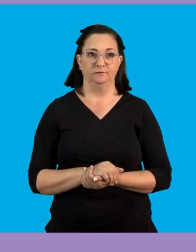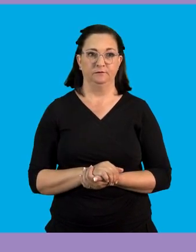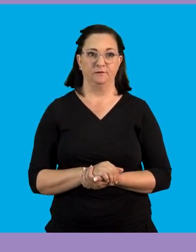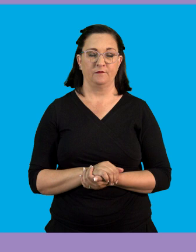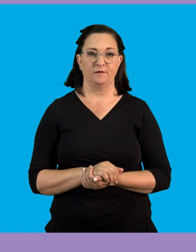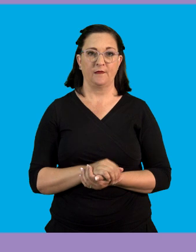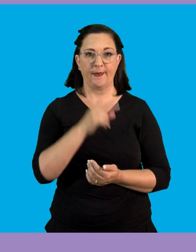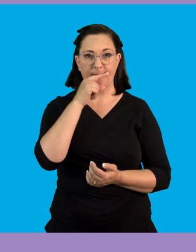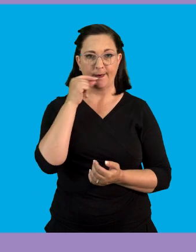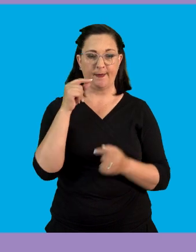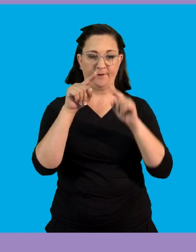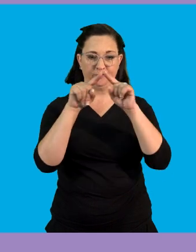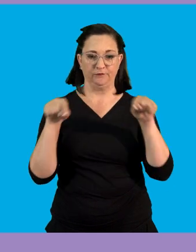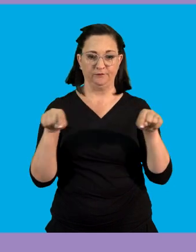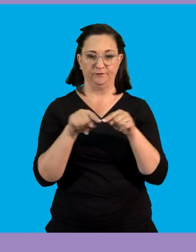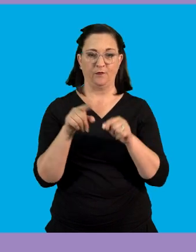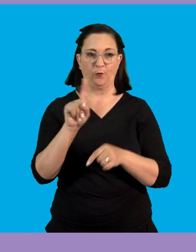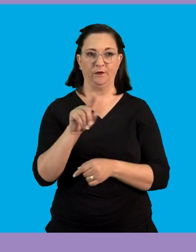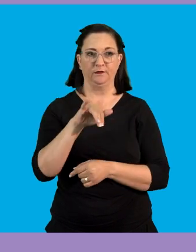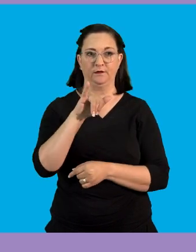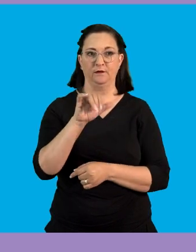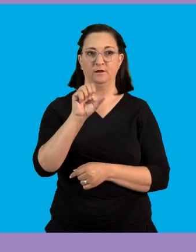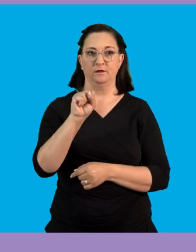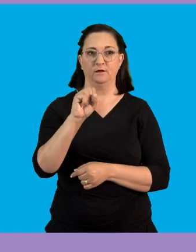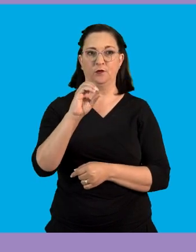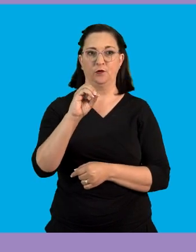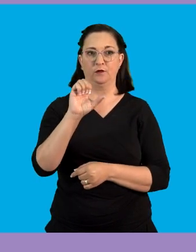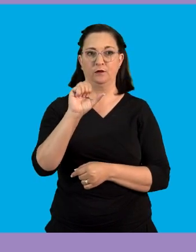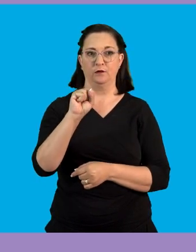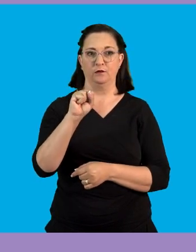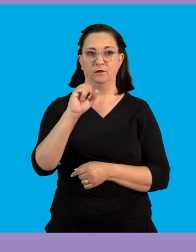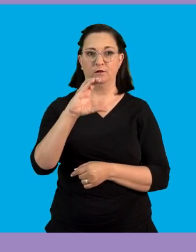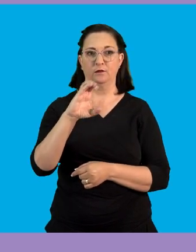had already said it is an isosceles triangle.